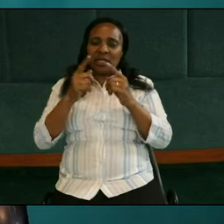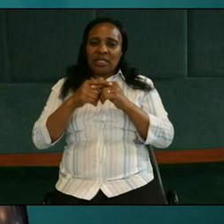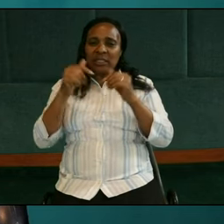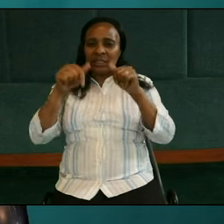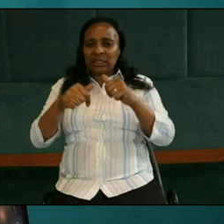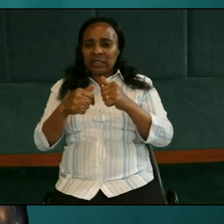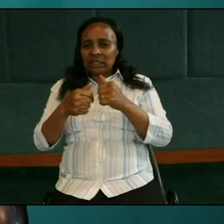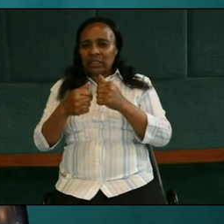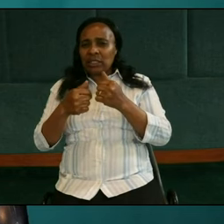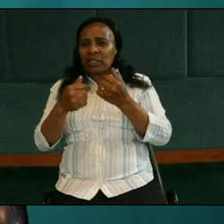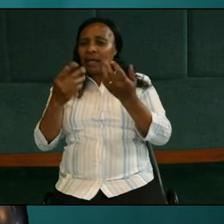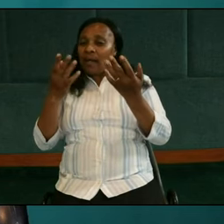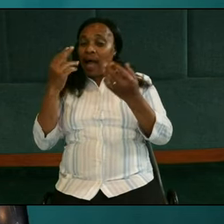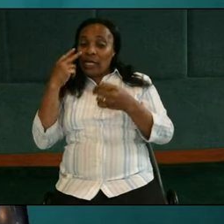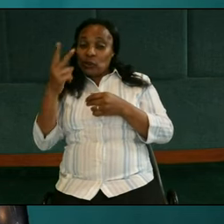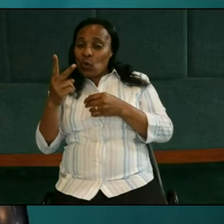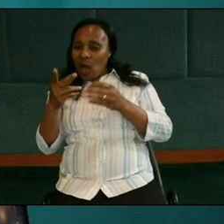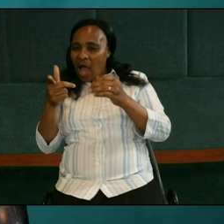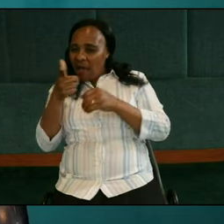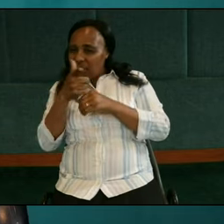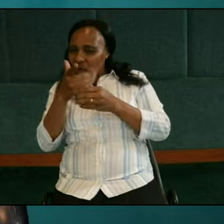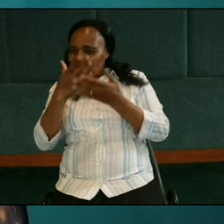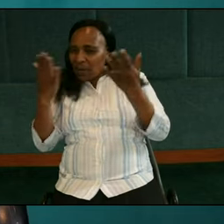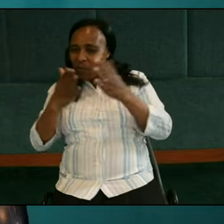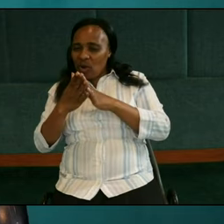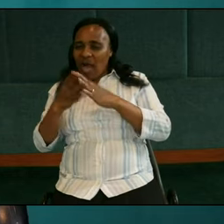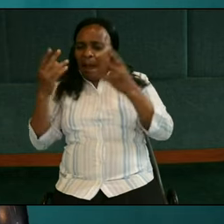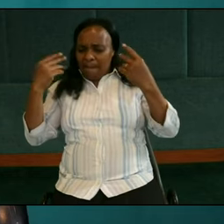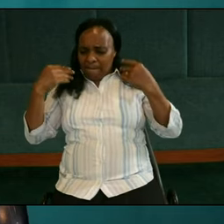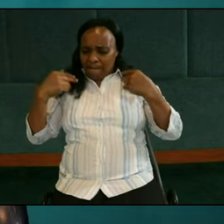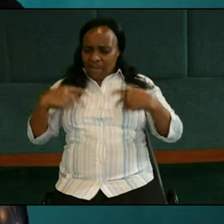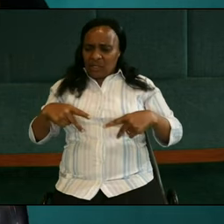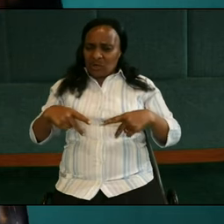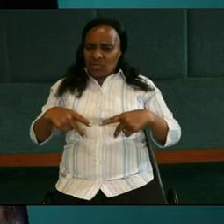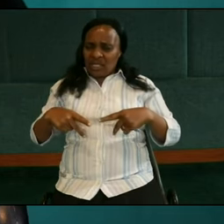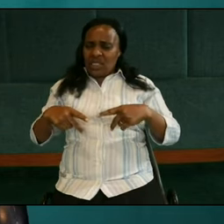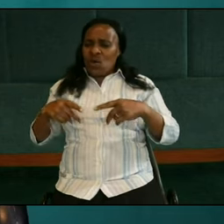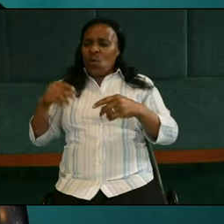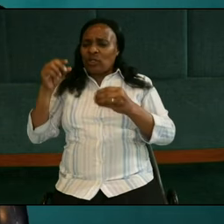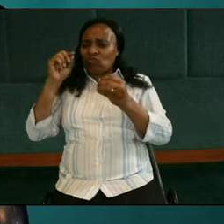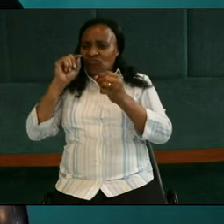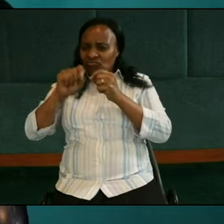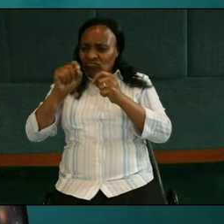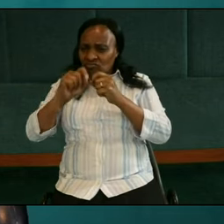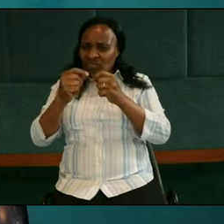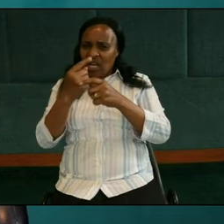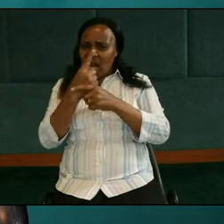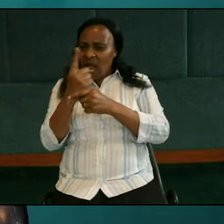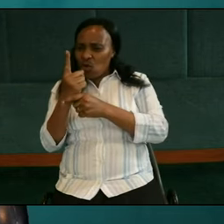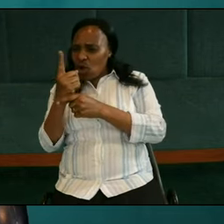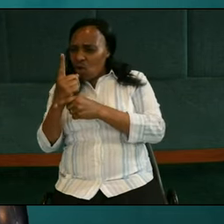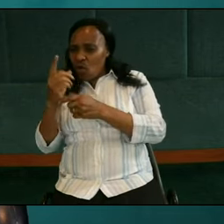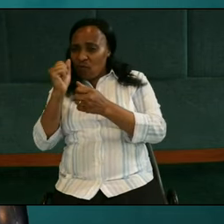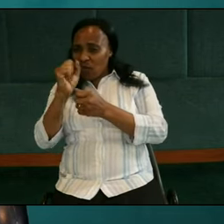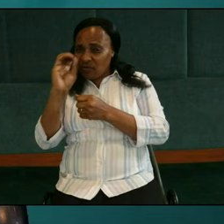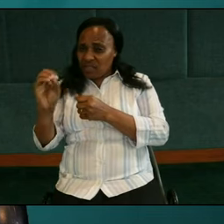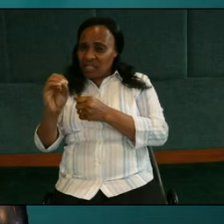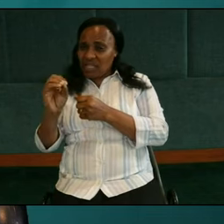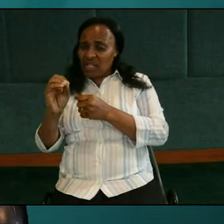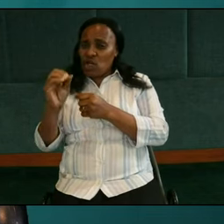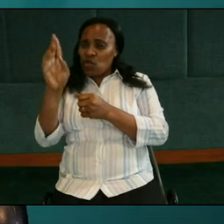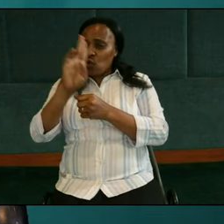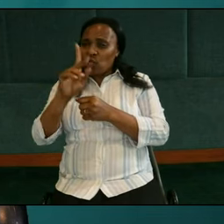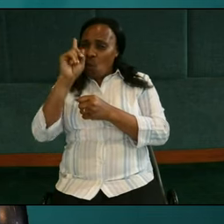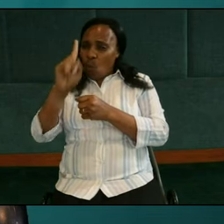on TikTok where this person was trying to light 50 candles around one huge candle mm-hmm. using a